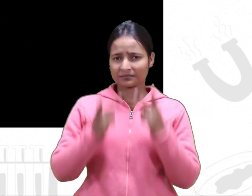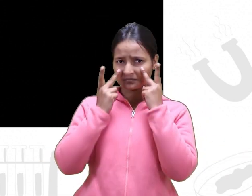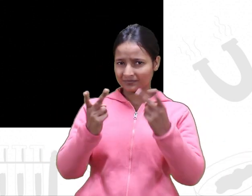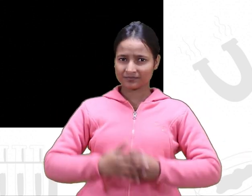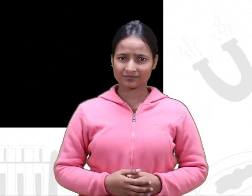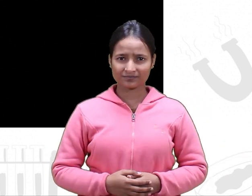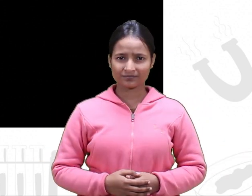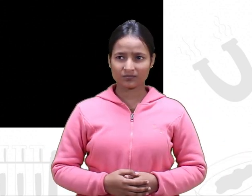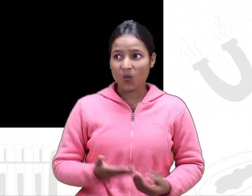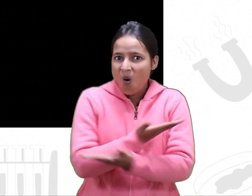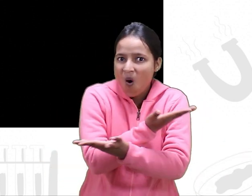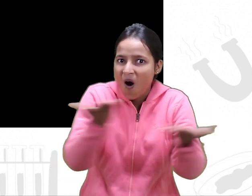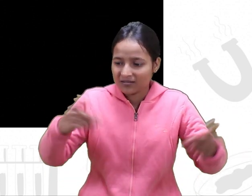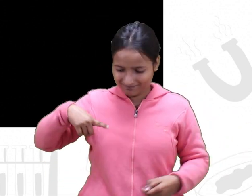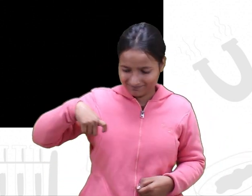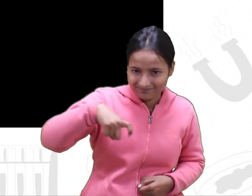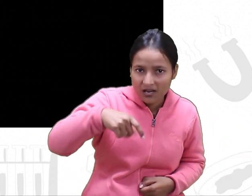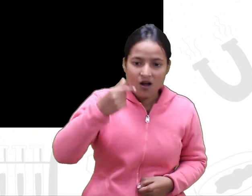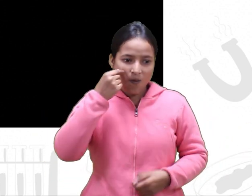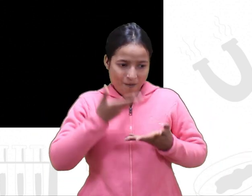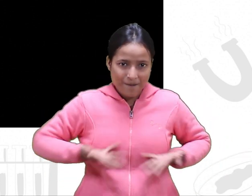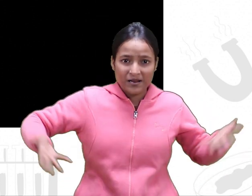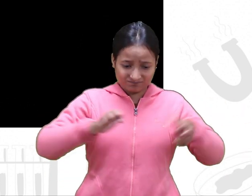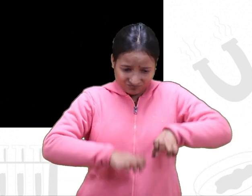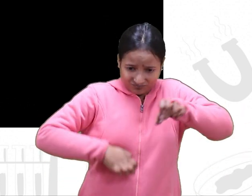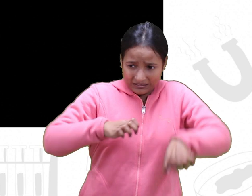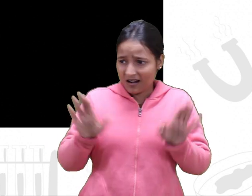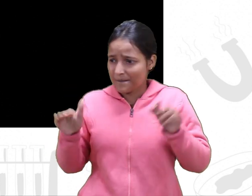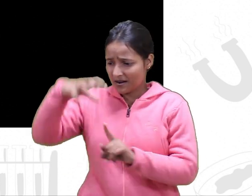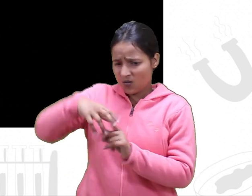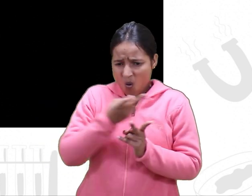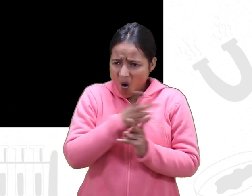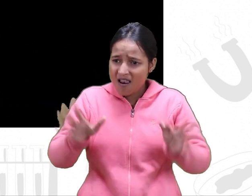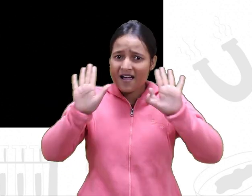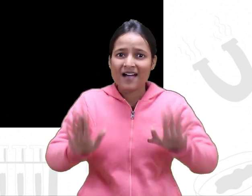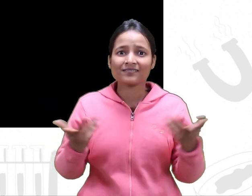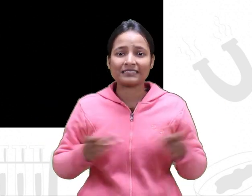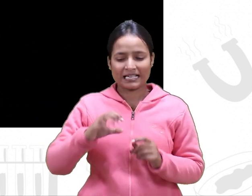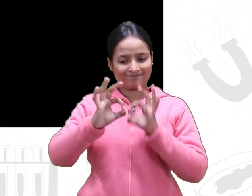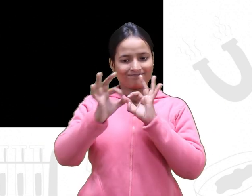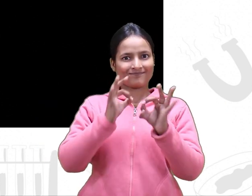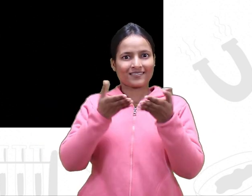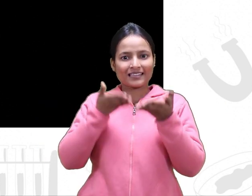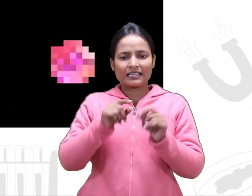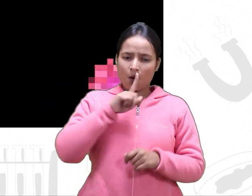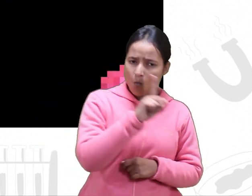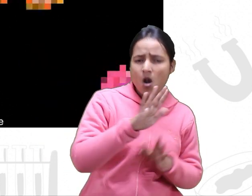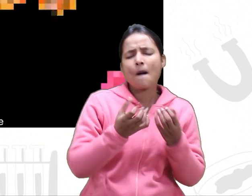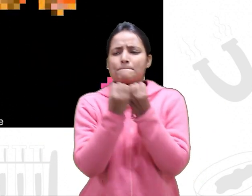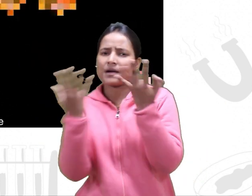Be it in a unicellular bacterium or a multicellular human, proteins are the workhorses of all living cells of every